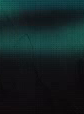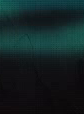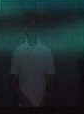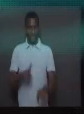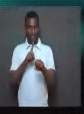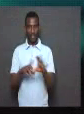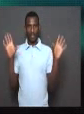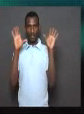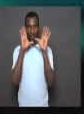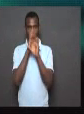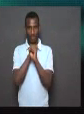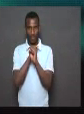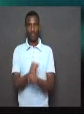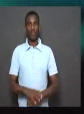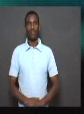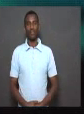Time's up.